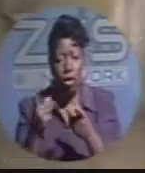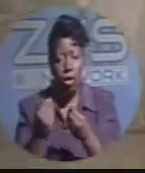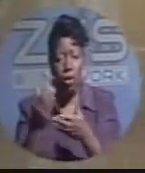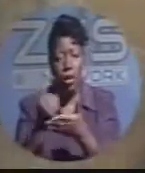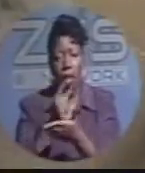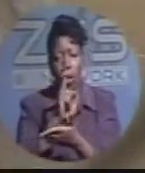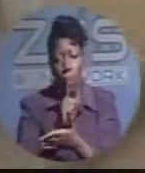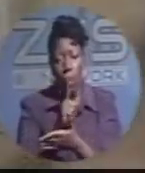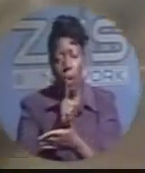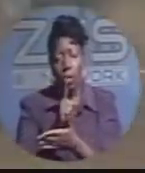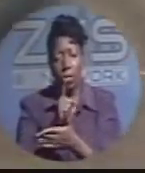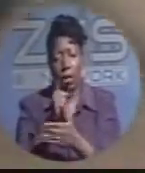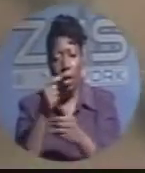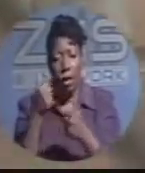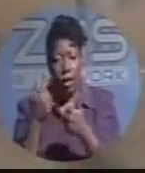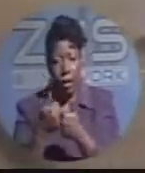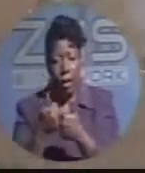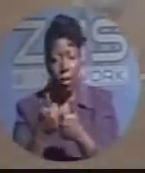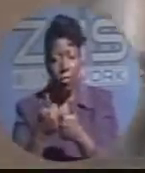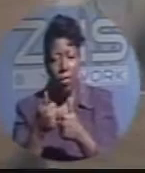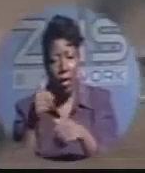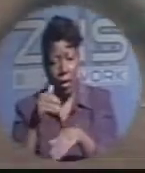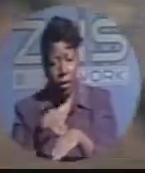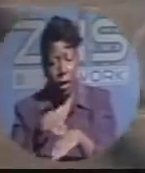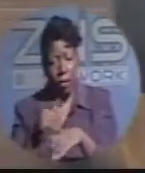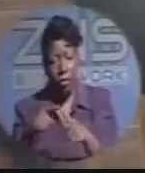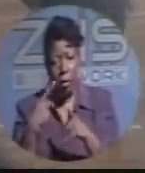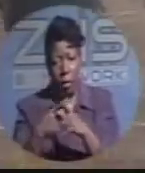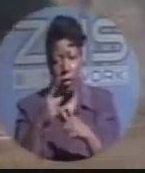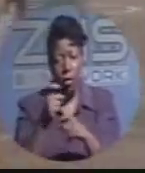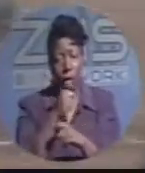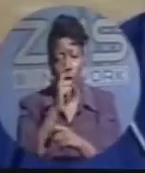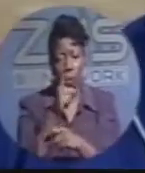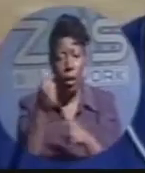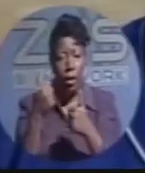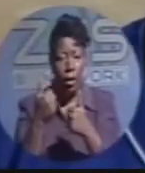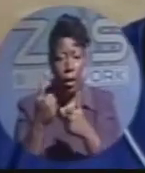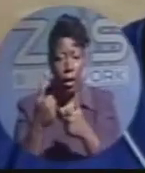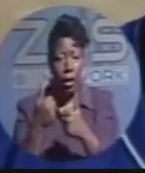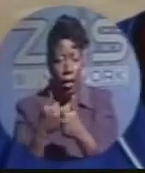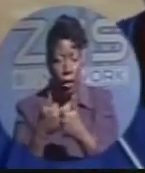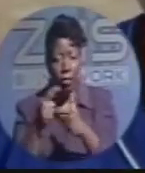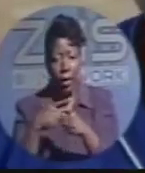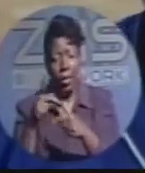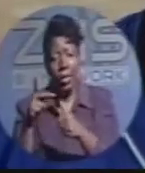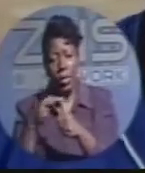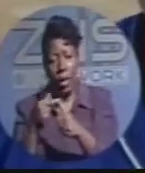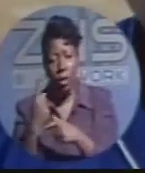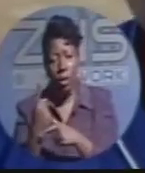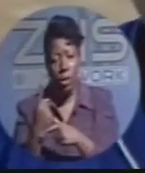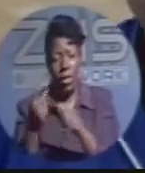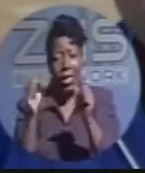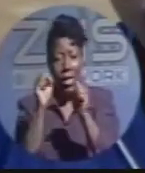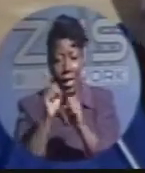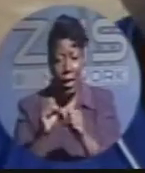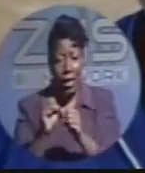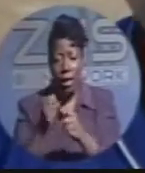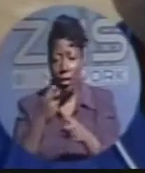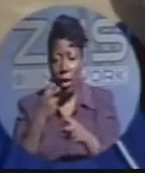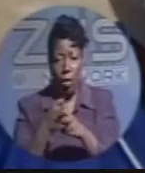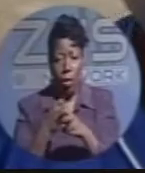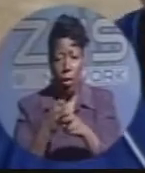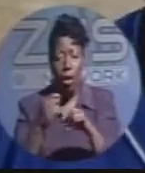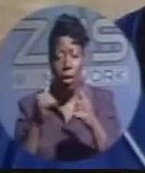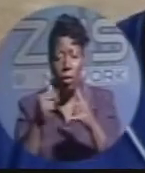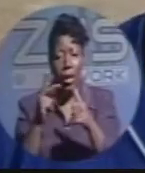at a time. We're down 2-1 right now, so we gotta win the first game on Saturday, and then we'll look at the second one. Right now, Saturday is a rough one to play a